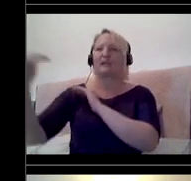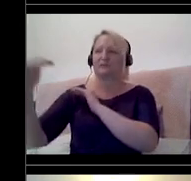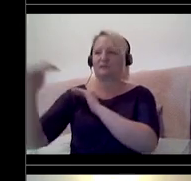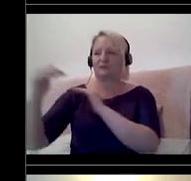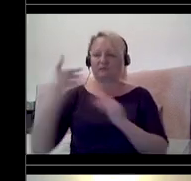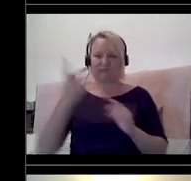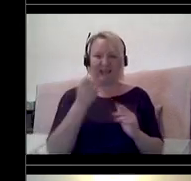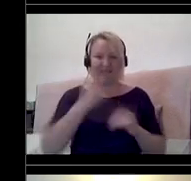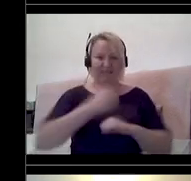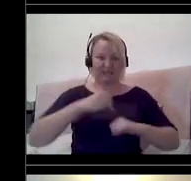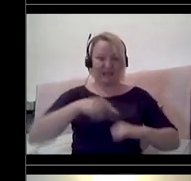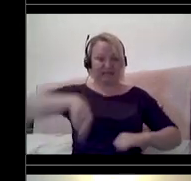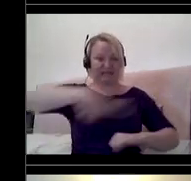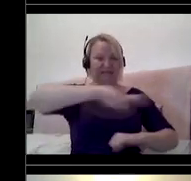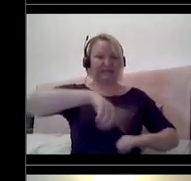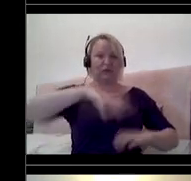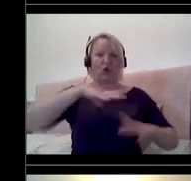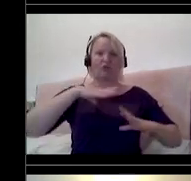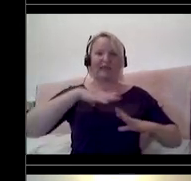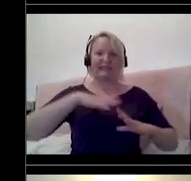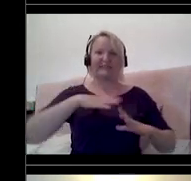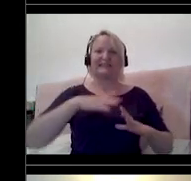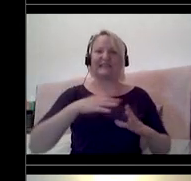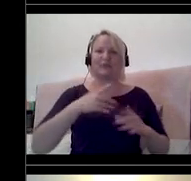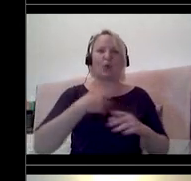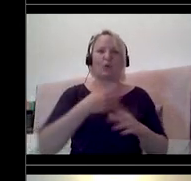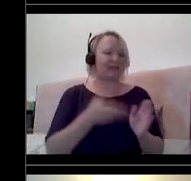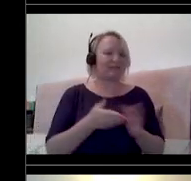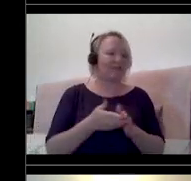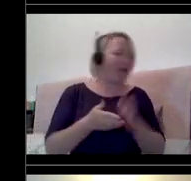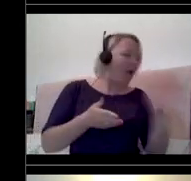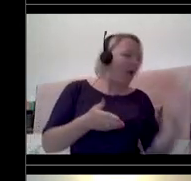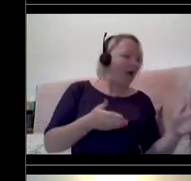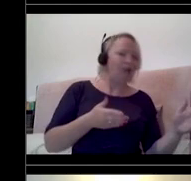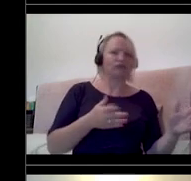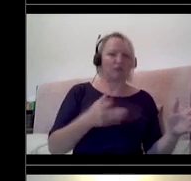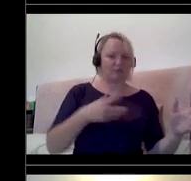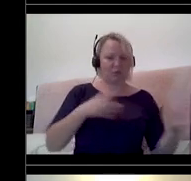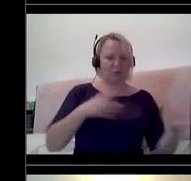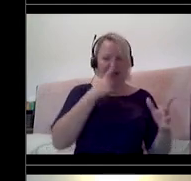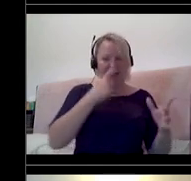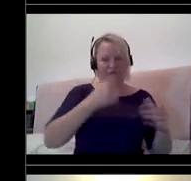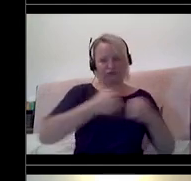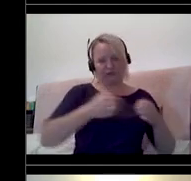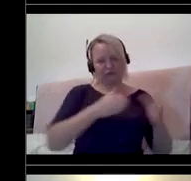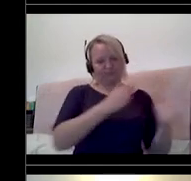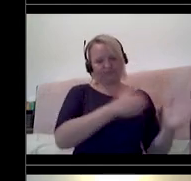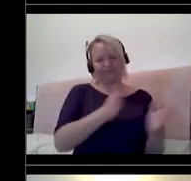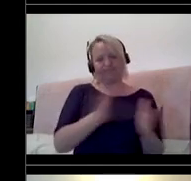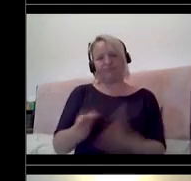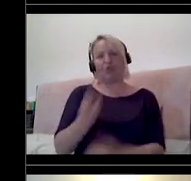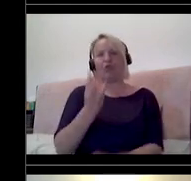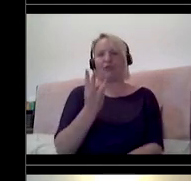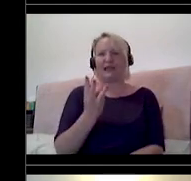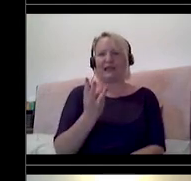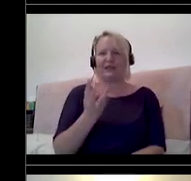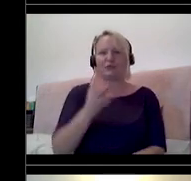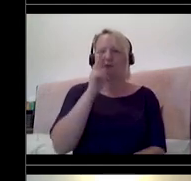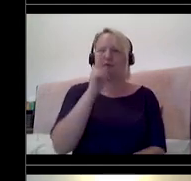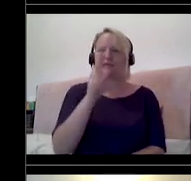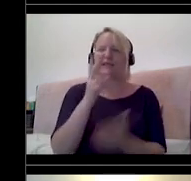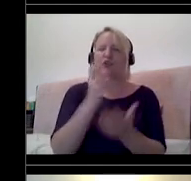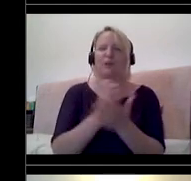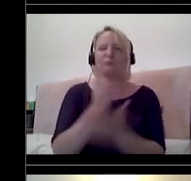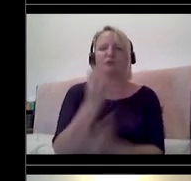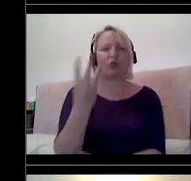There's far more detail presented in the operations update. And so if you look at chapter 3, pages 69 to